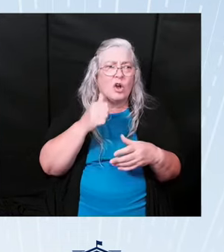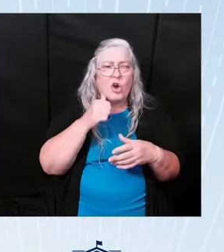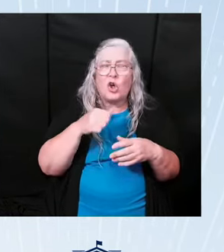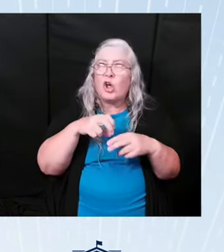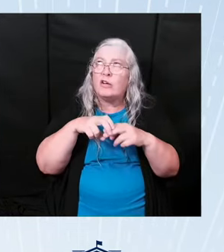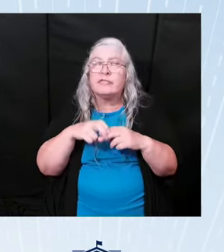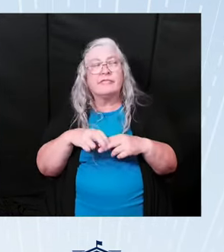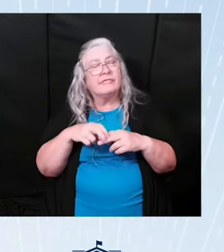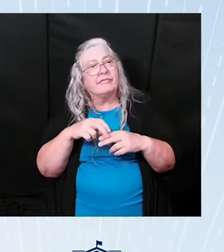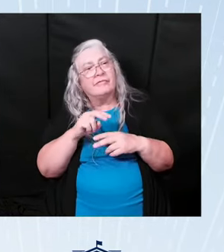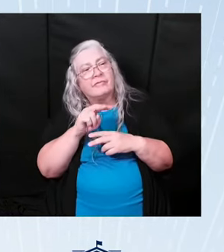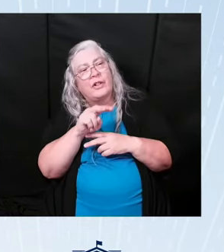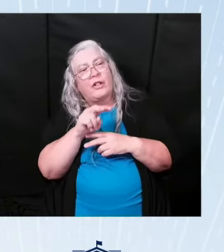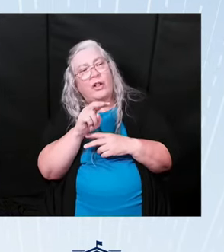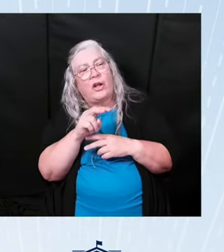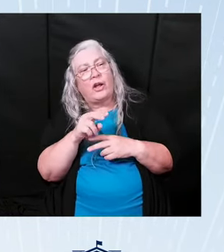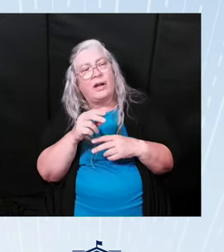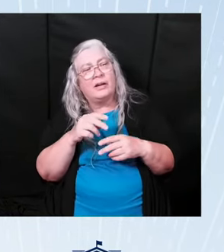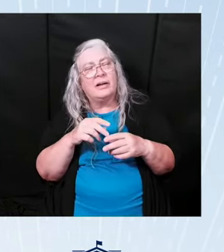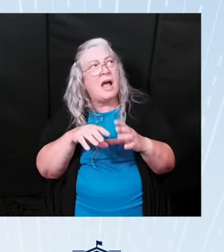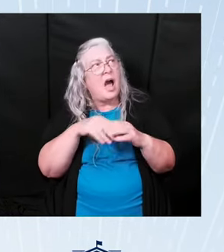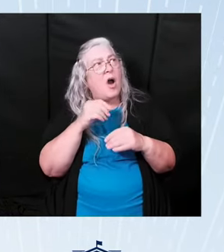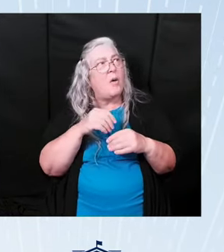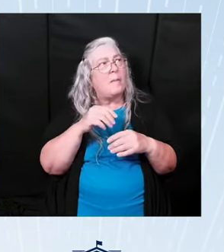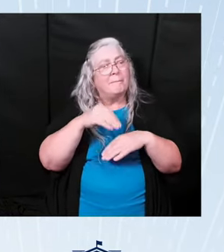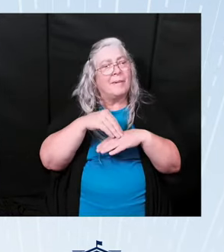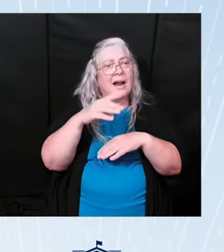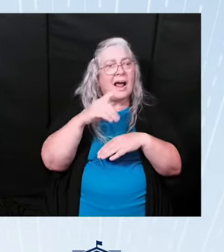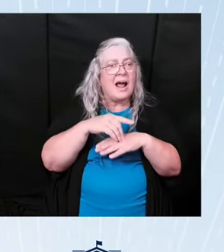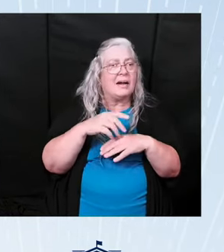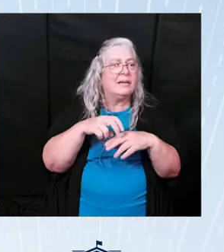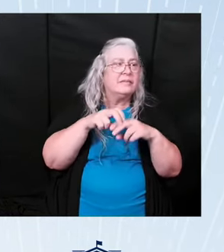or make the world a better place. Amen to that?